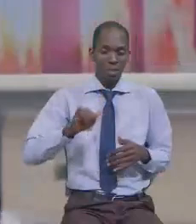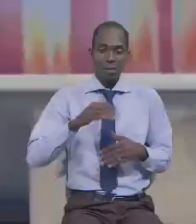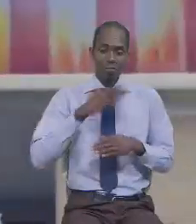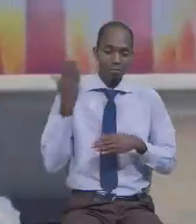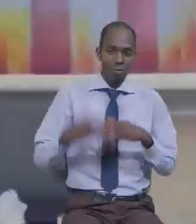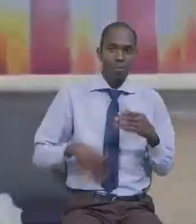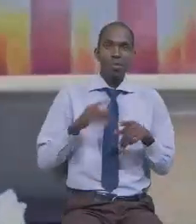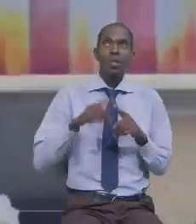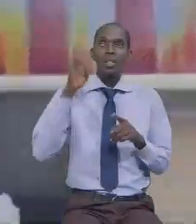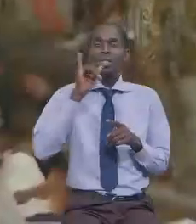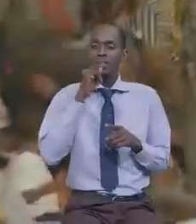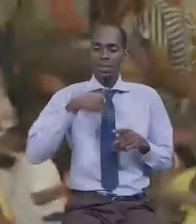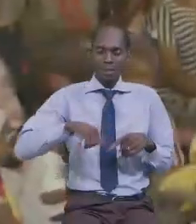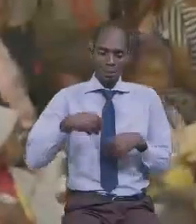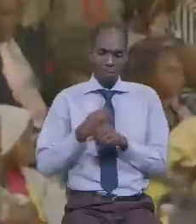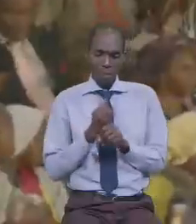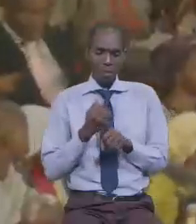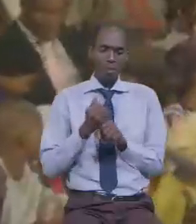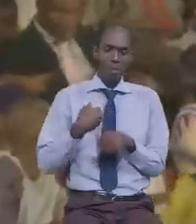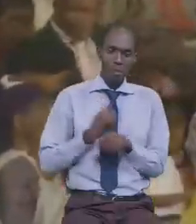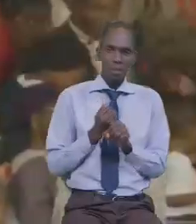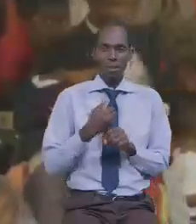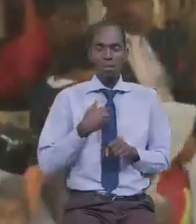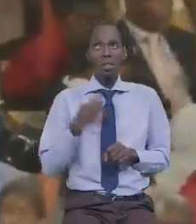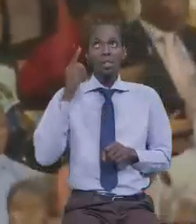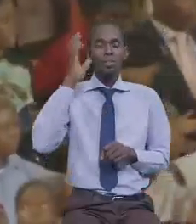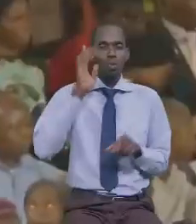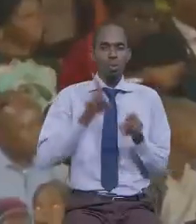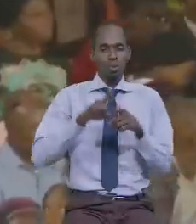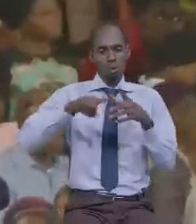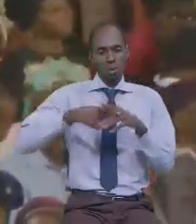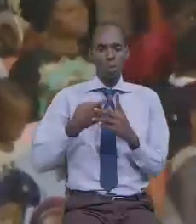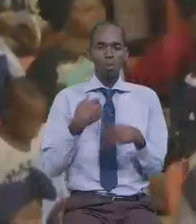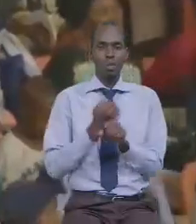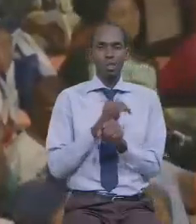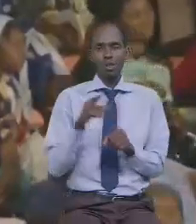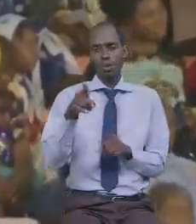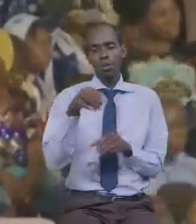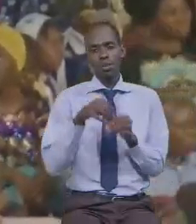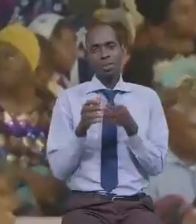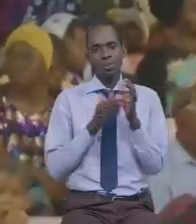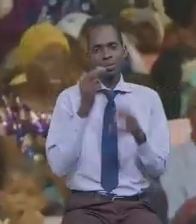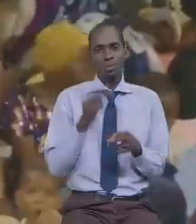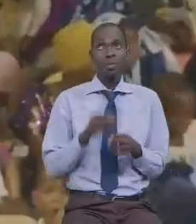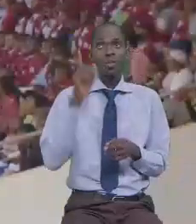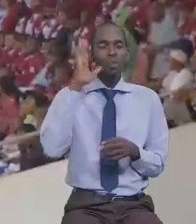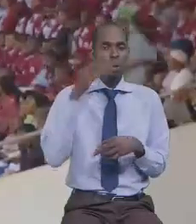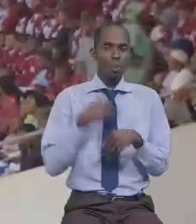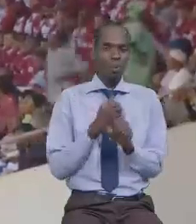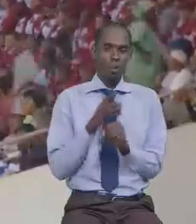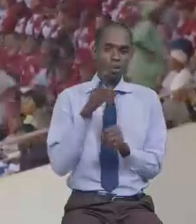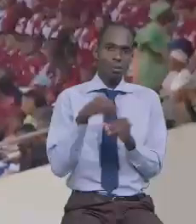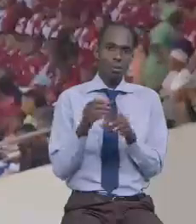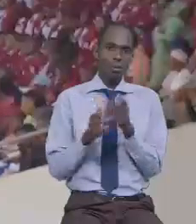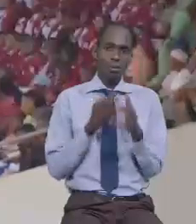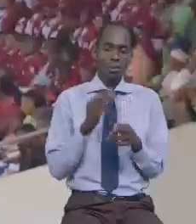I'm making me. He'll start making you. And he will make you. And you see where I